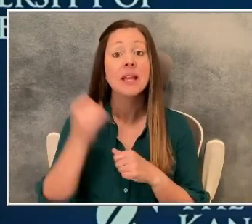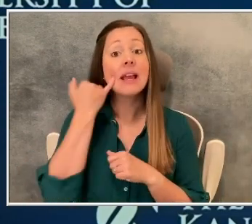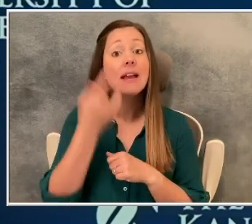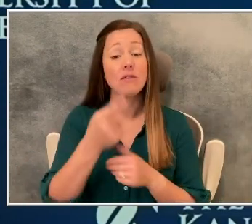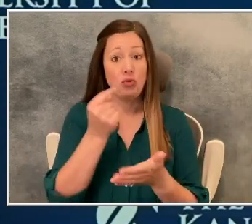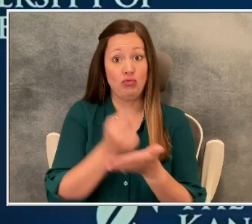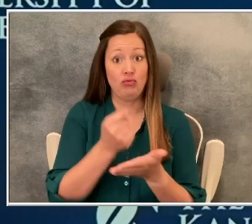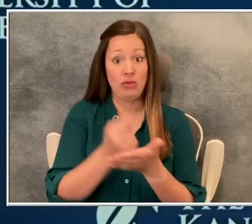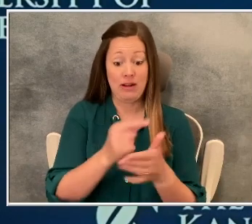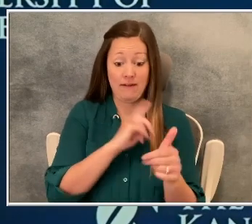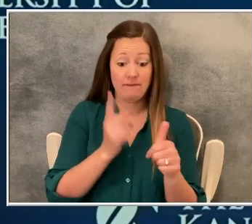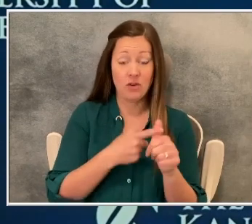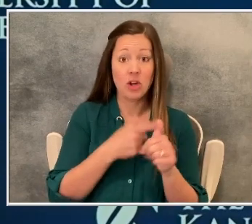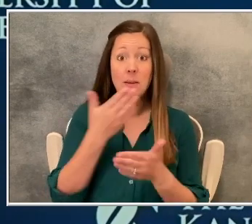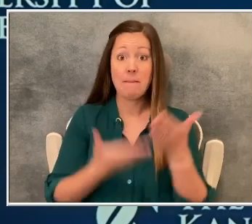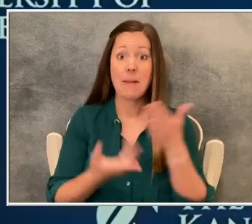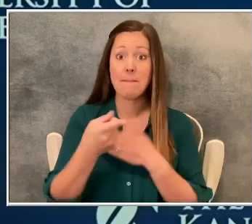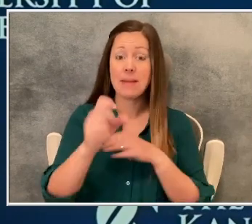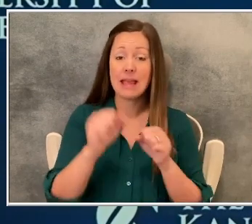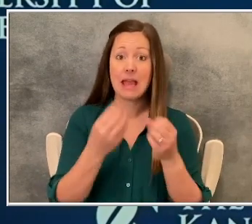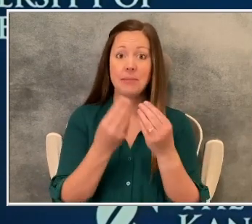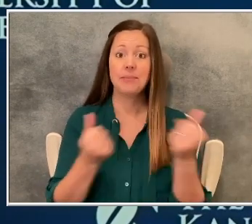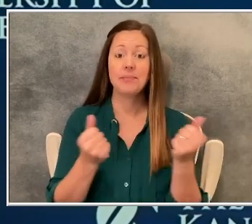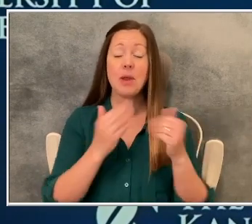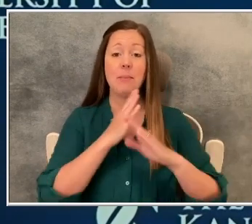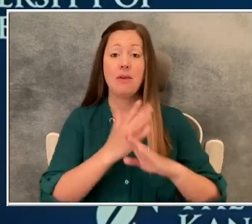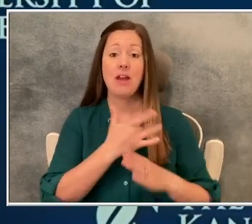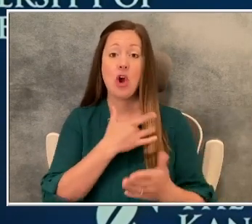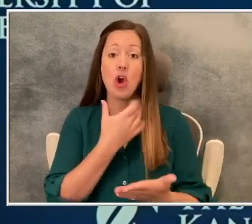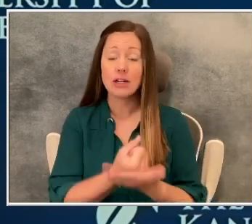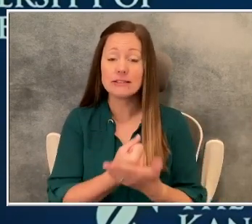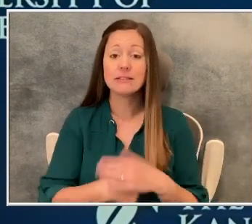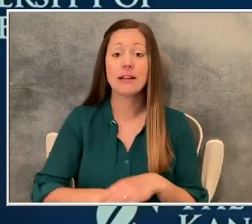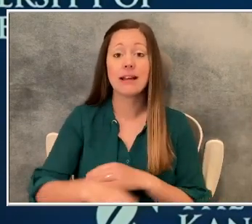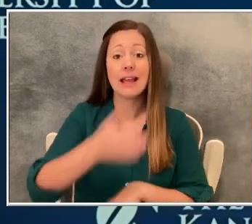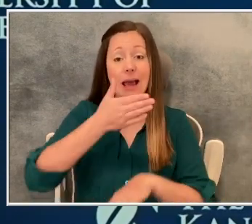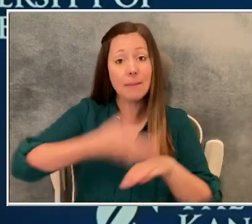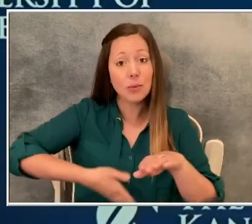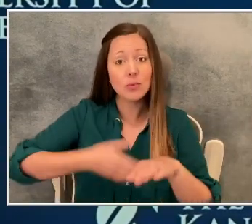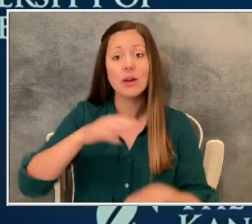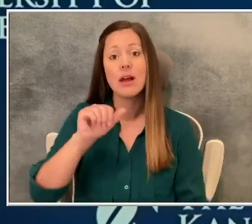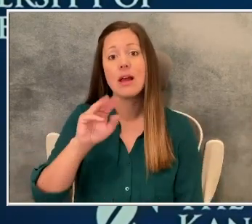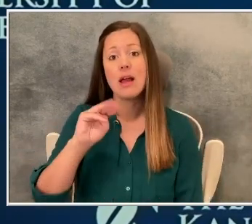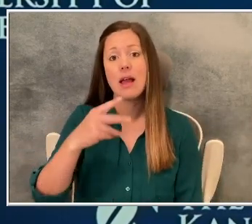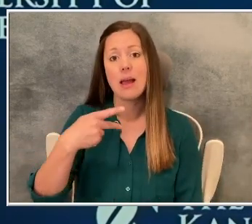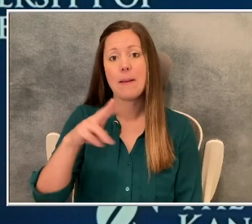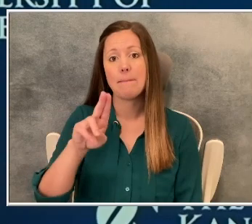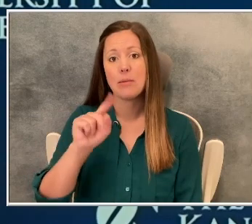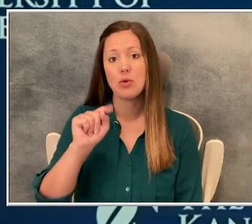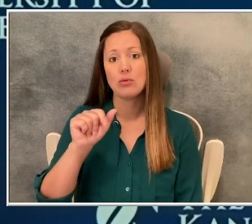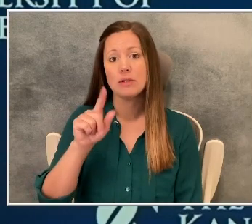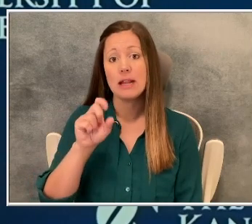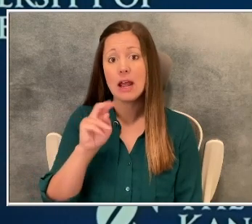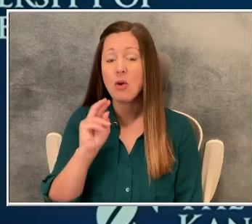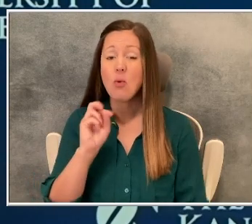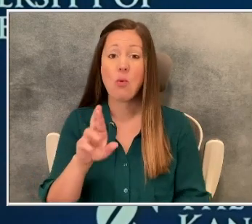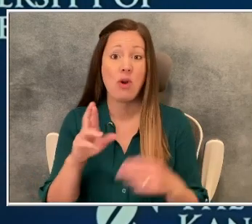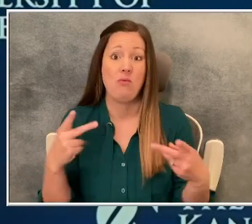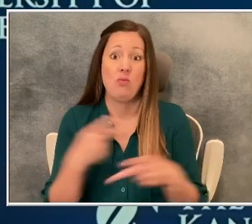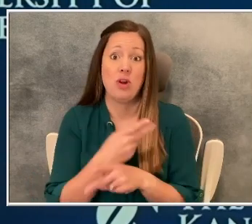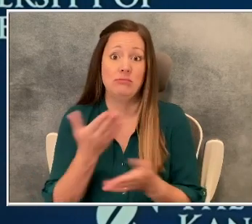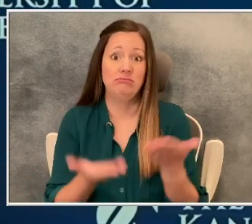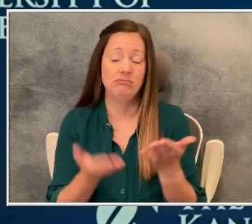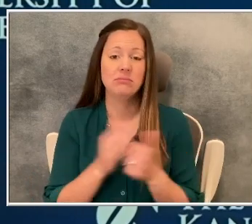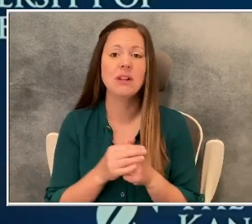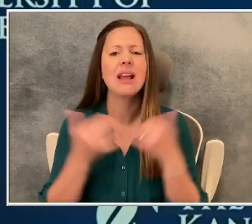you might be able to prevent a heart attack, an amputation, or worse. Today, we're meeting with a patient living with an